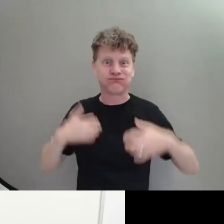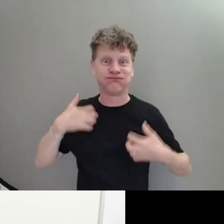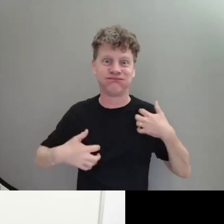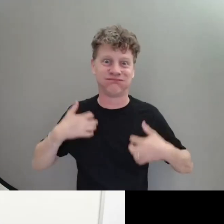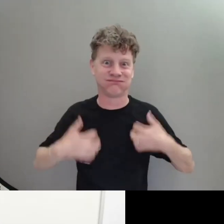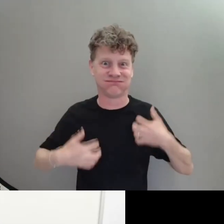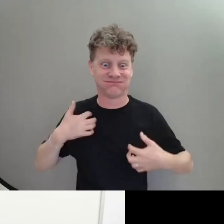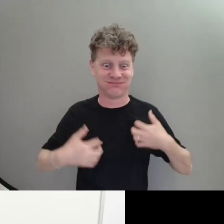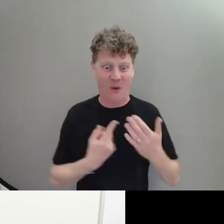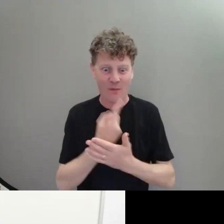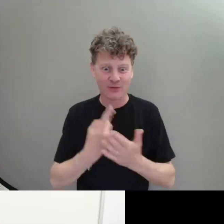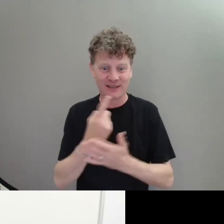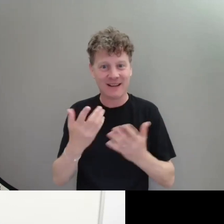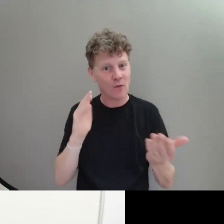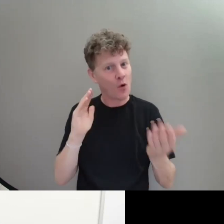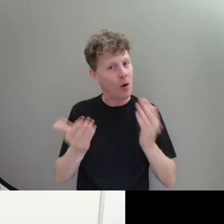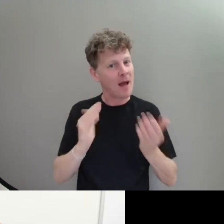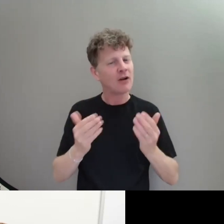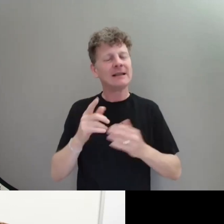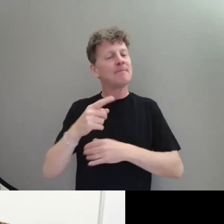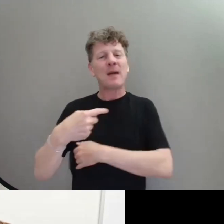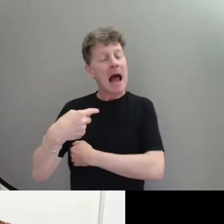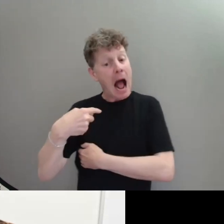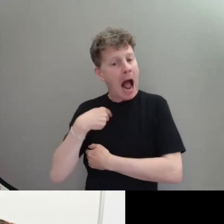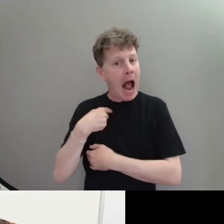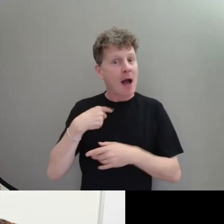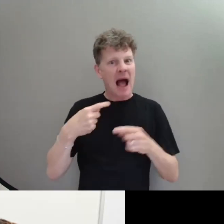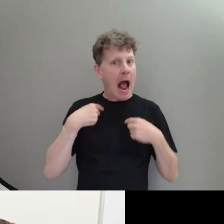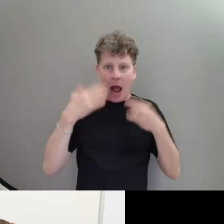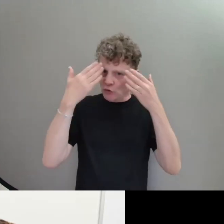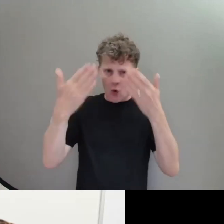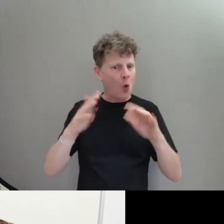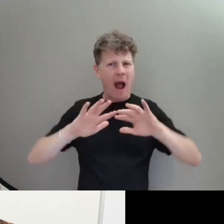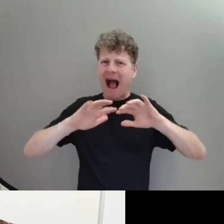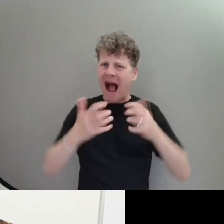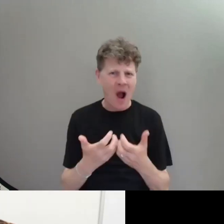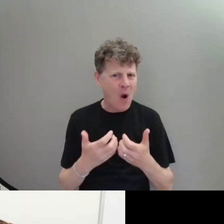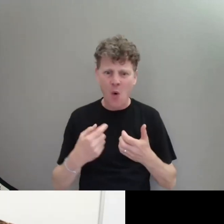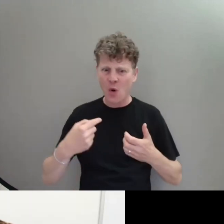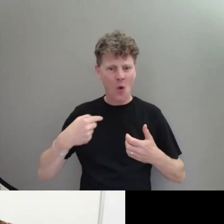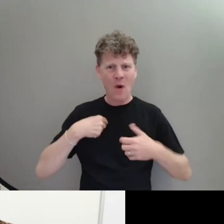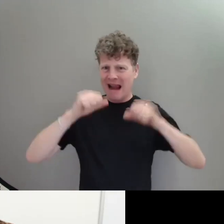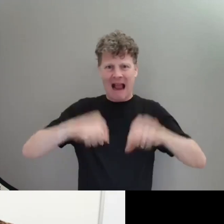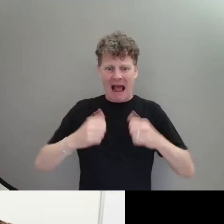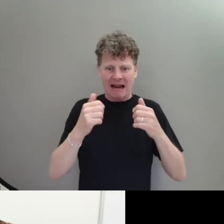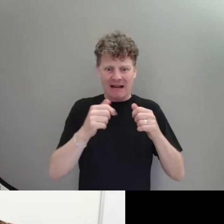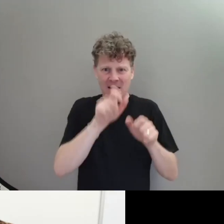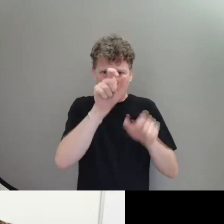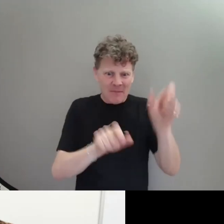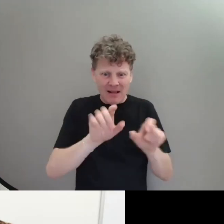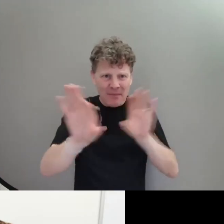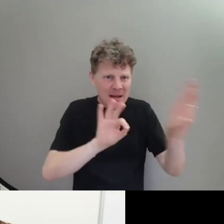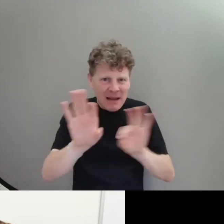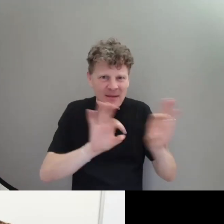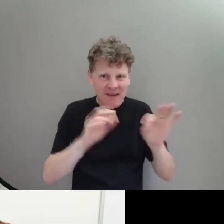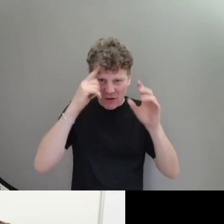opportunities for comparisons. But I don't really know how you can effectively separate the multiple languages in a person's mind,